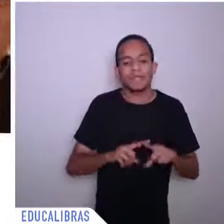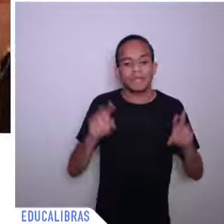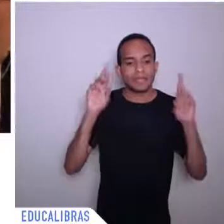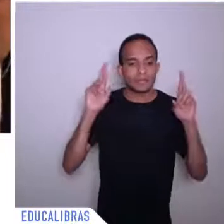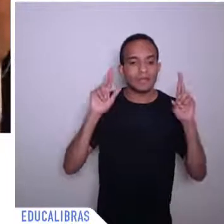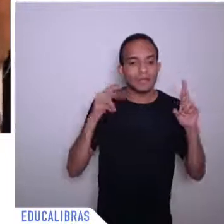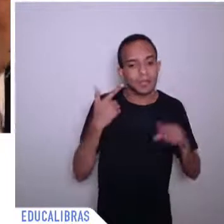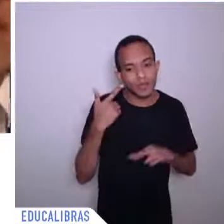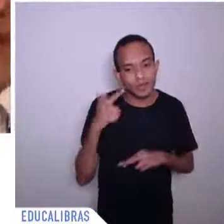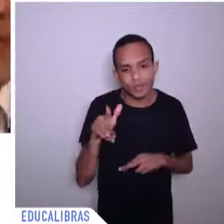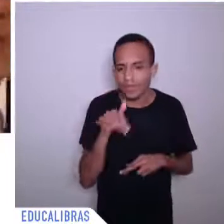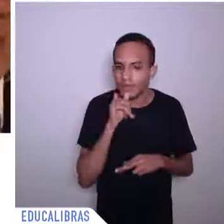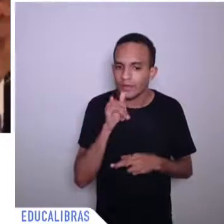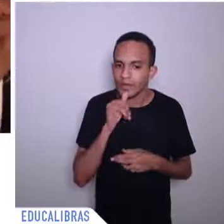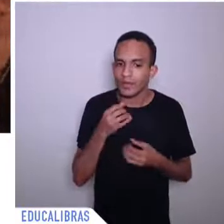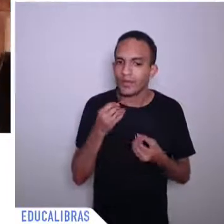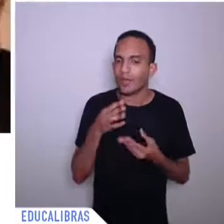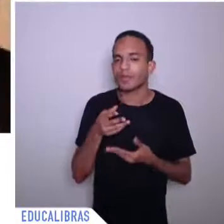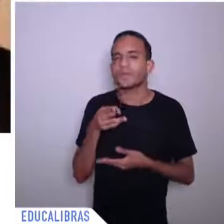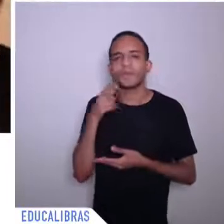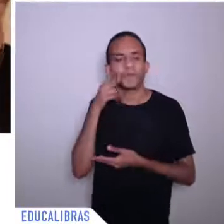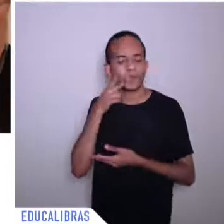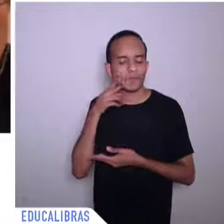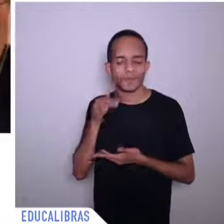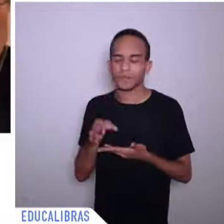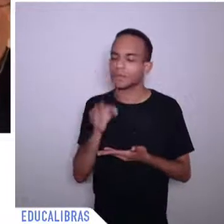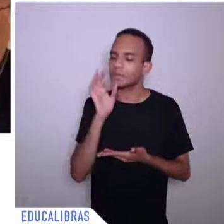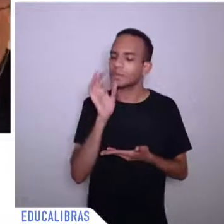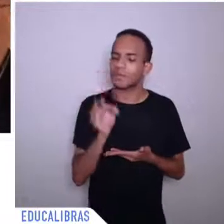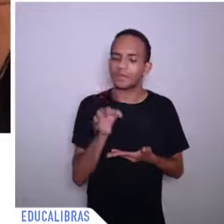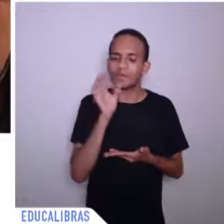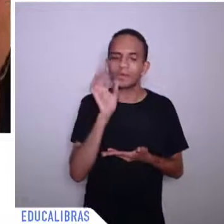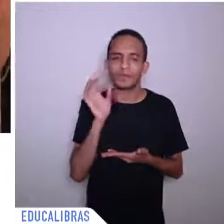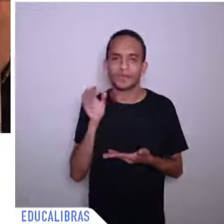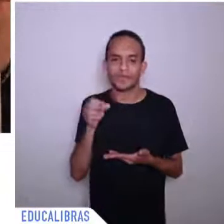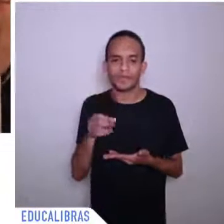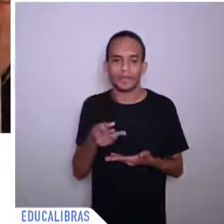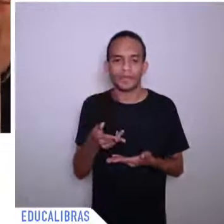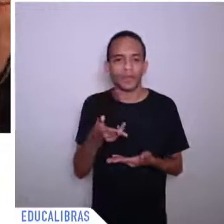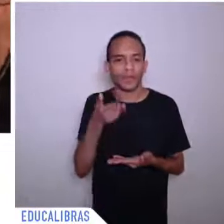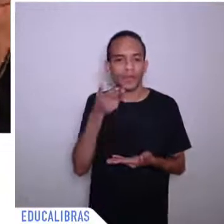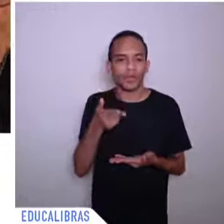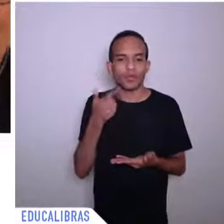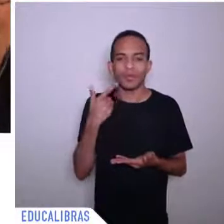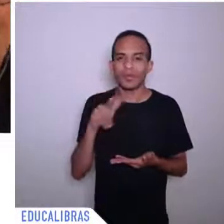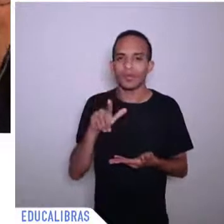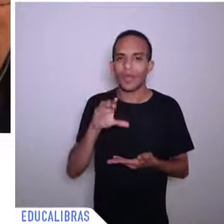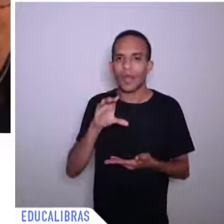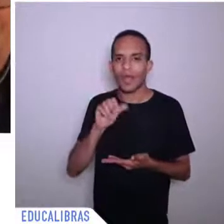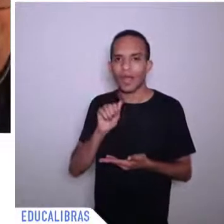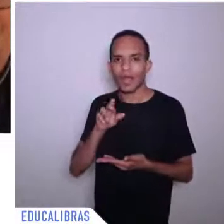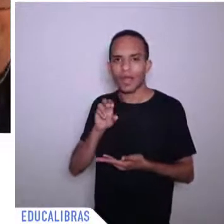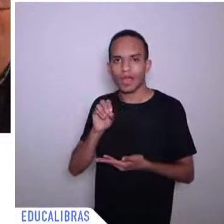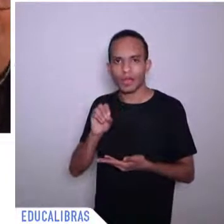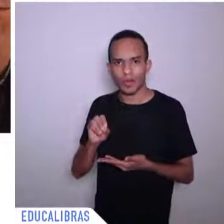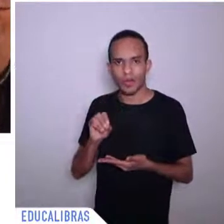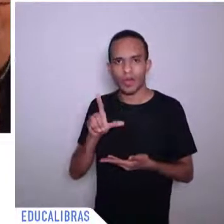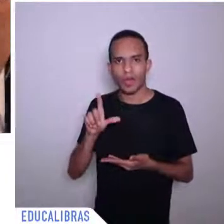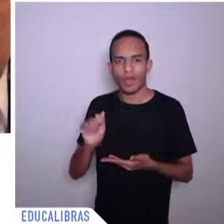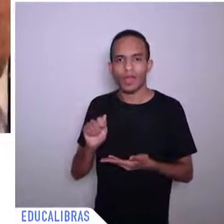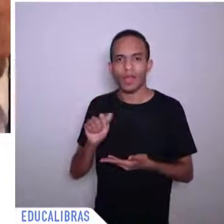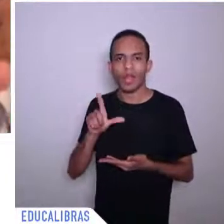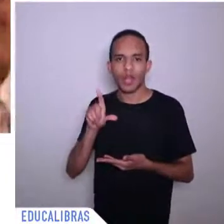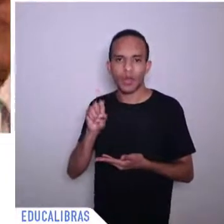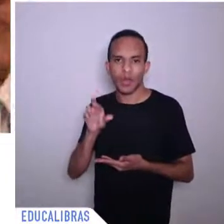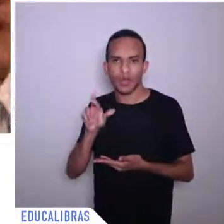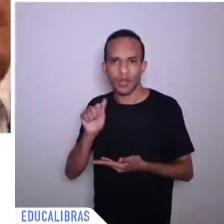you. And well, next time I'm going to be there to have some great wine with you and Canale L'Orange,